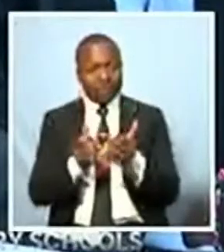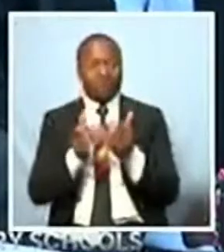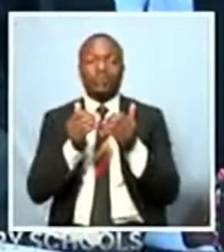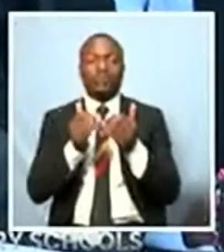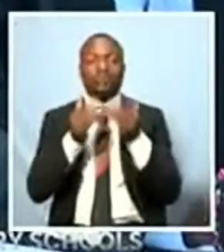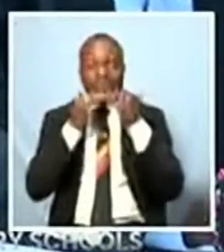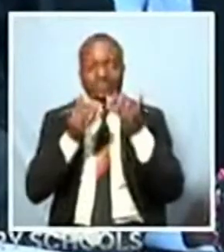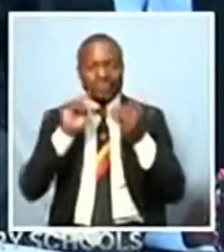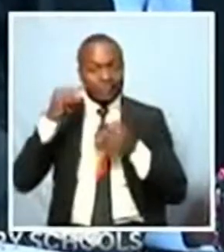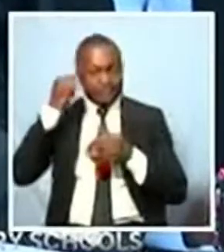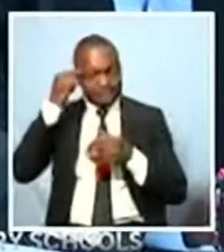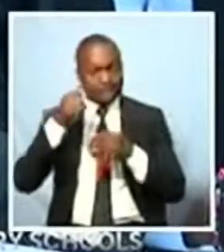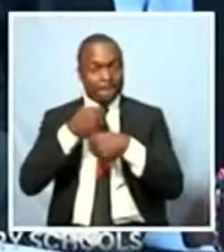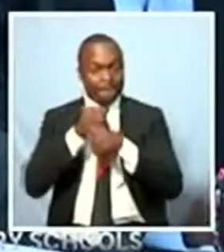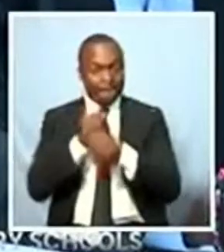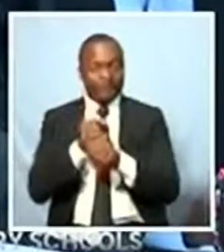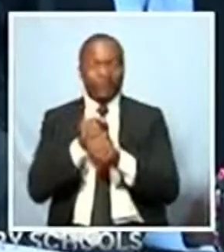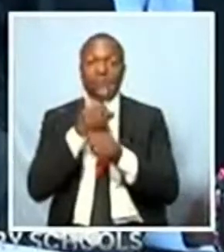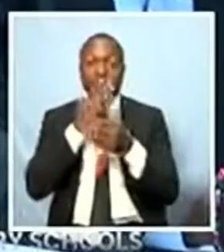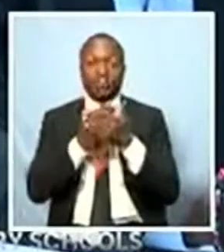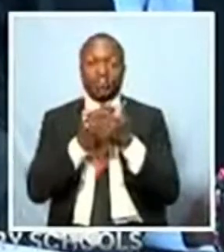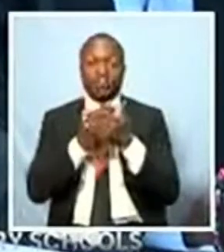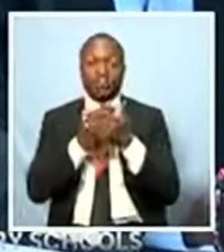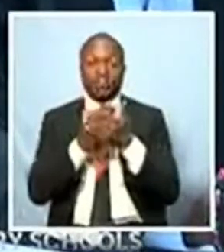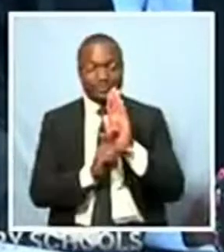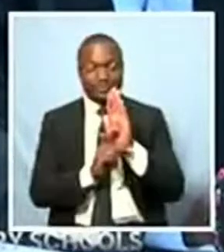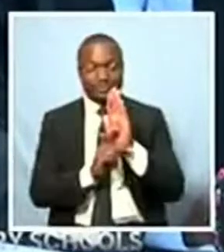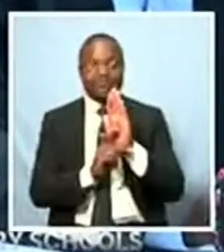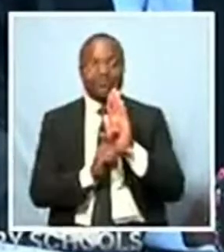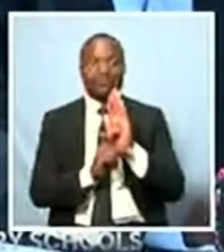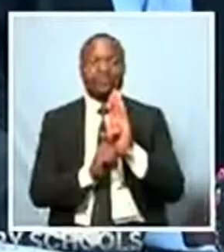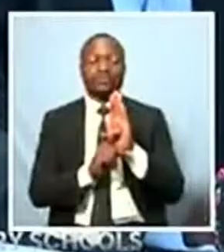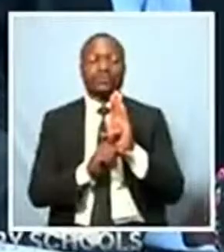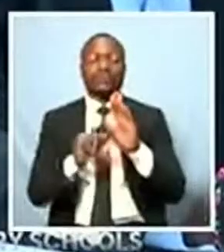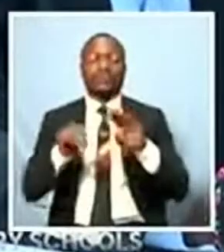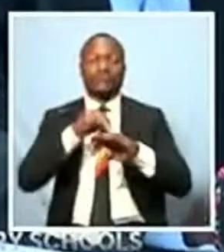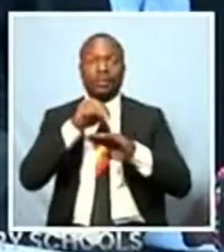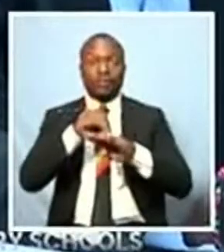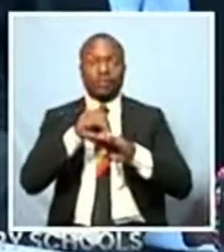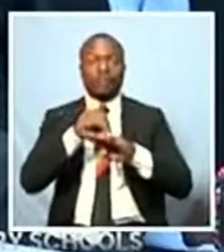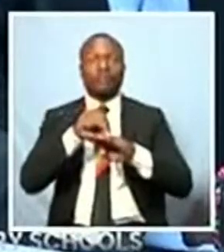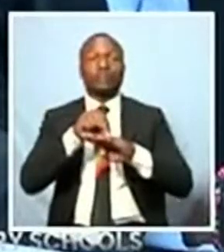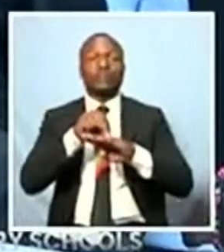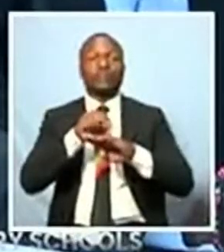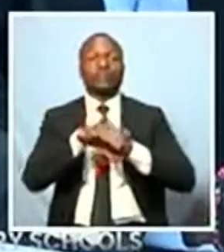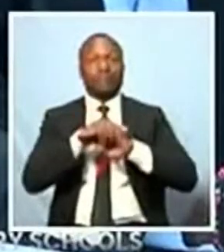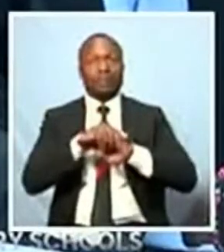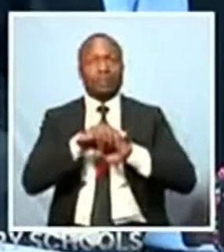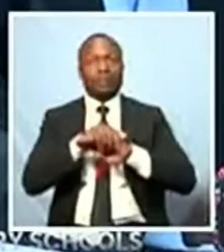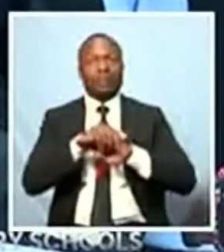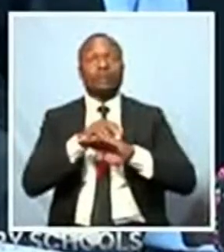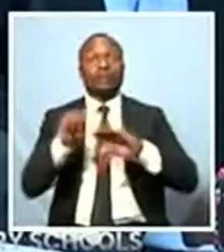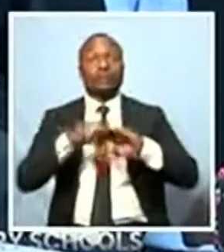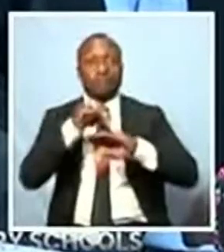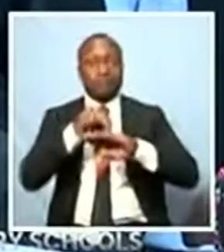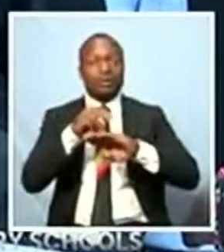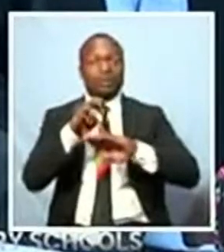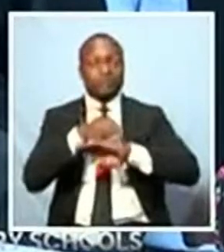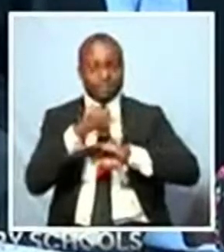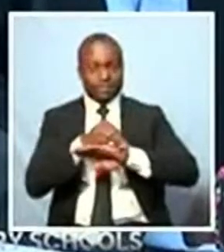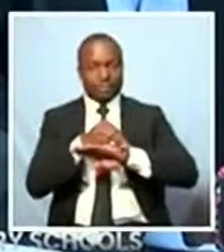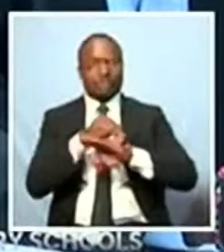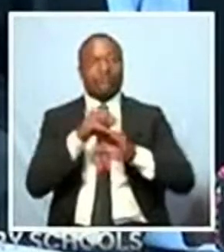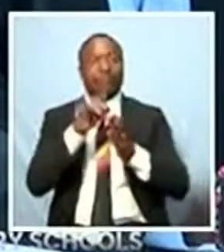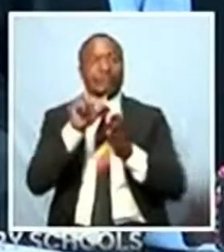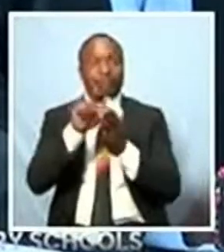appreciate government for coming up with deliberate policies such as the National Literacy Framework and the National Numeracy Framework to ensure that